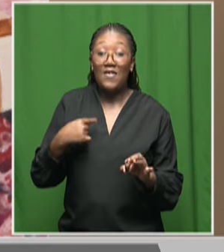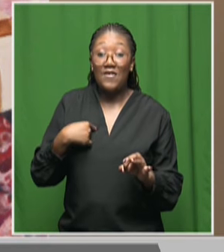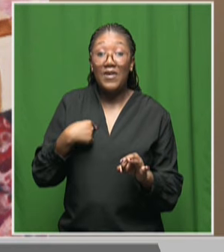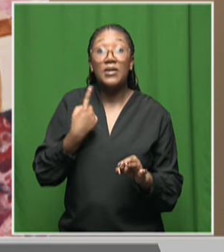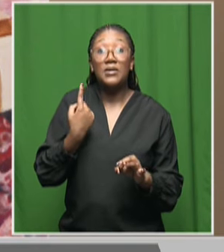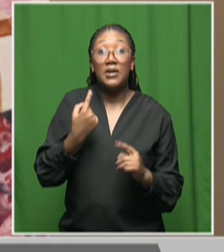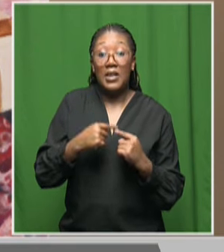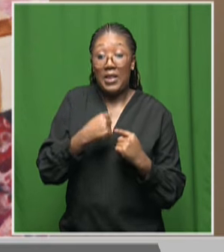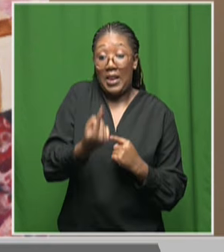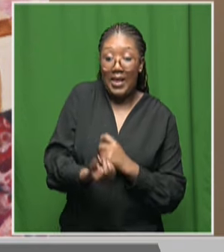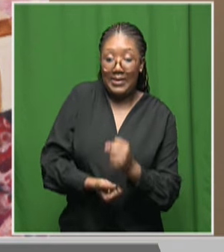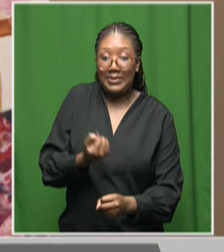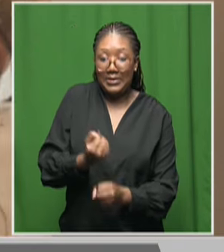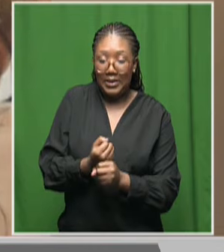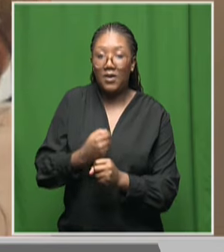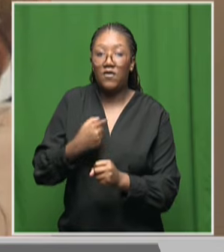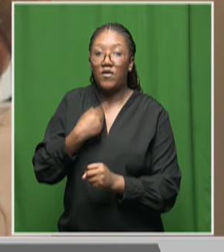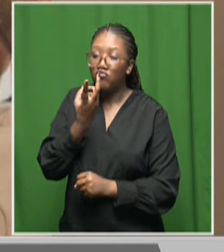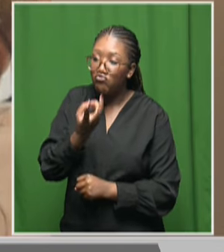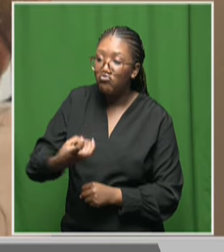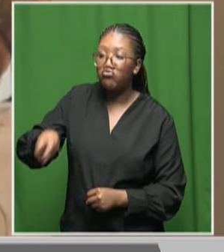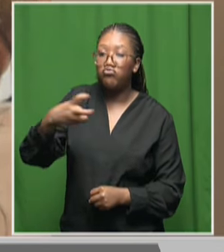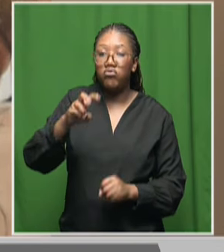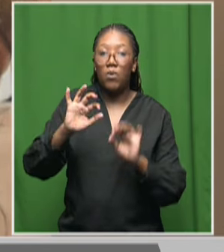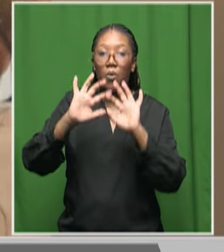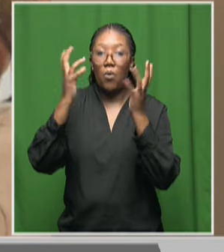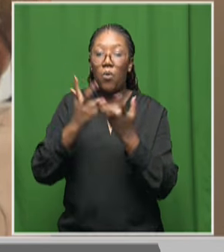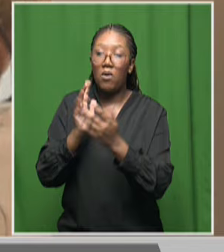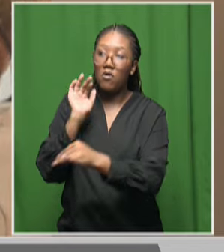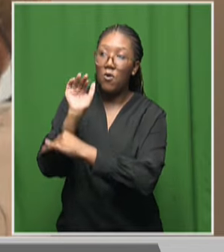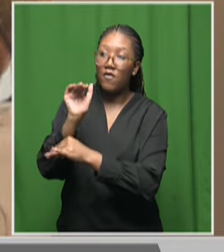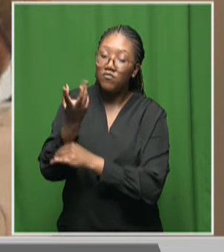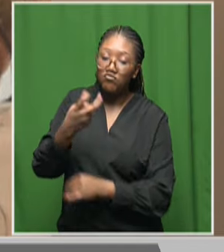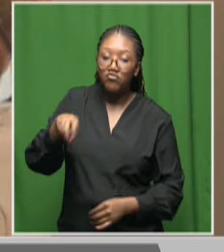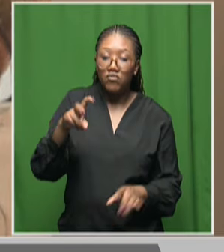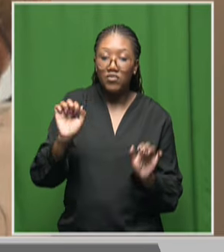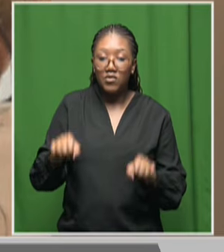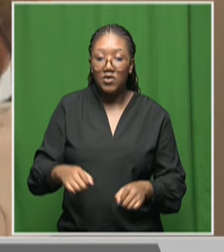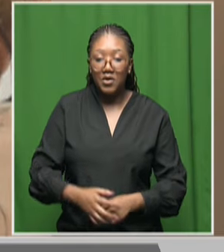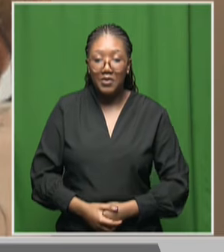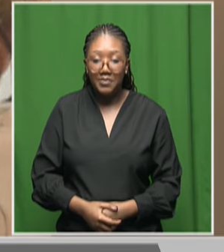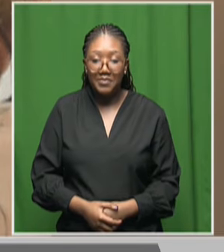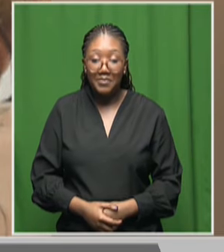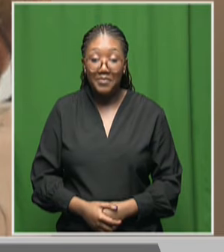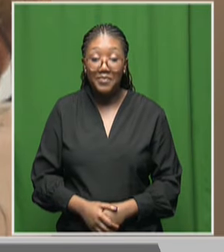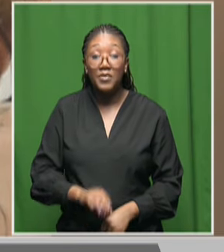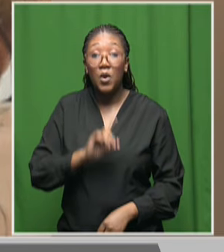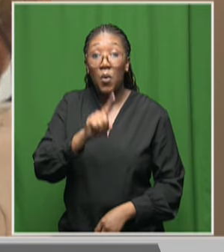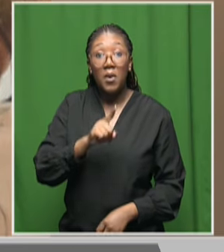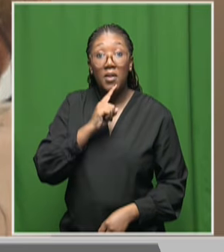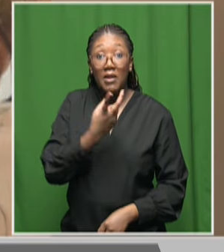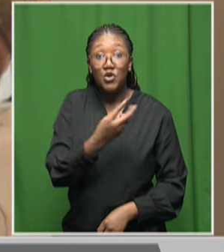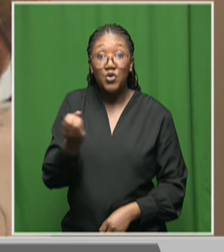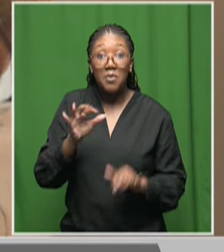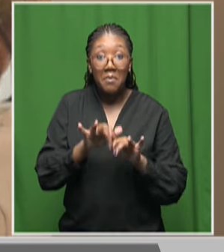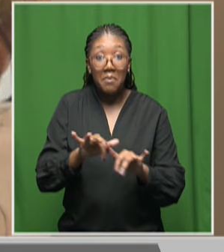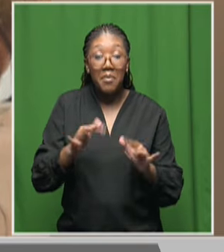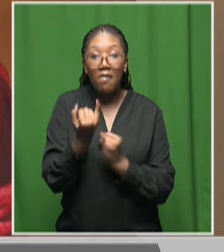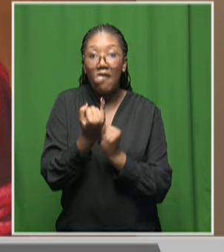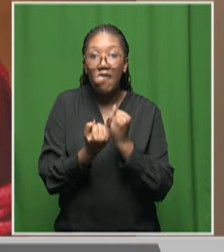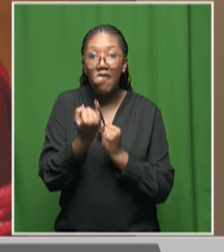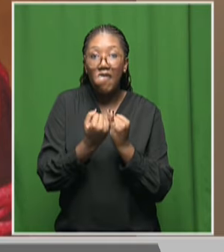well. You know, I'm listening to the numbers that you've churned out. So over, 1,200 entries, and then you have to hone that down